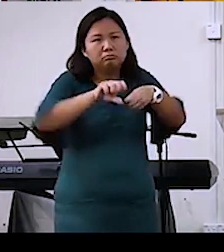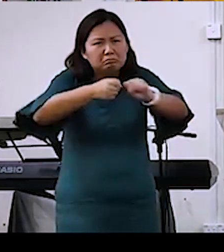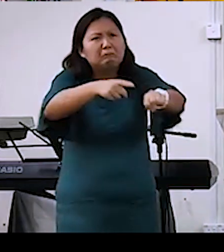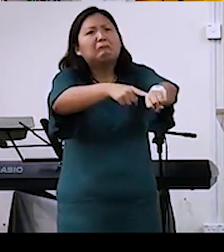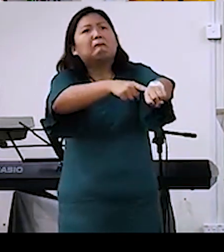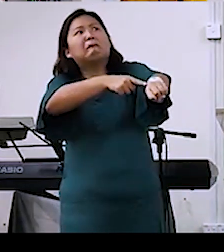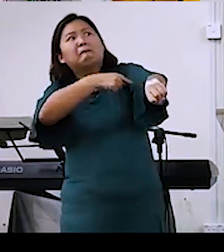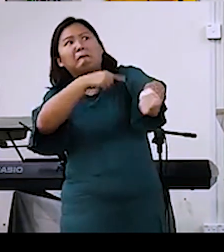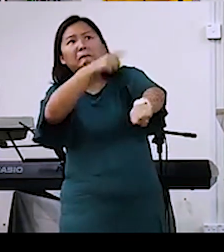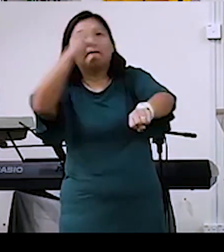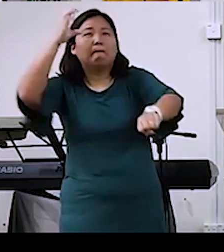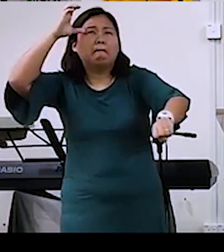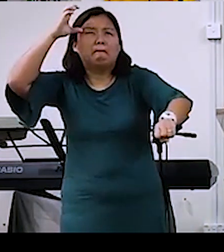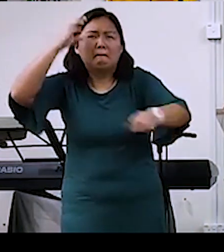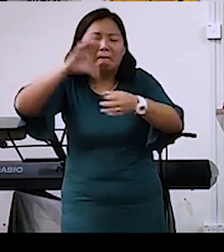OK,